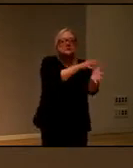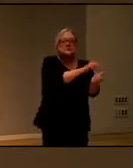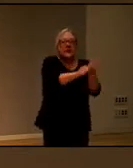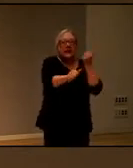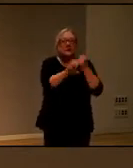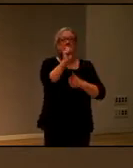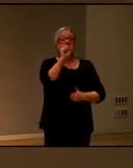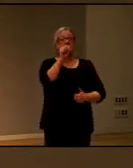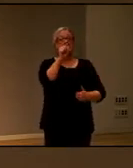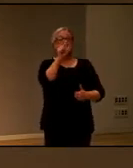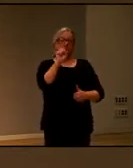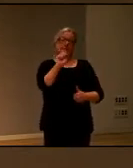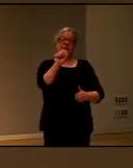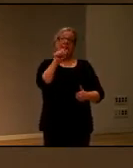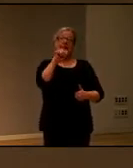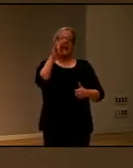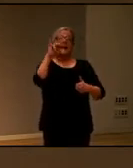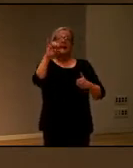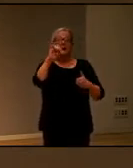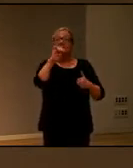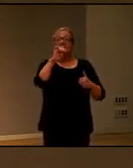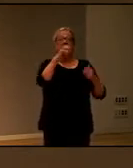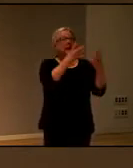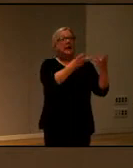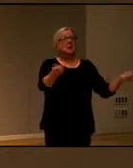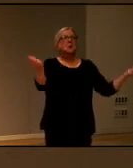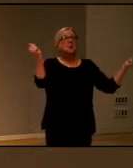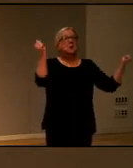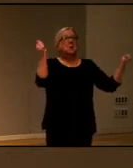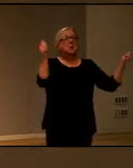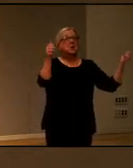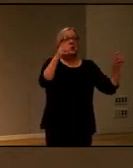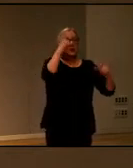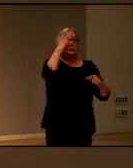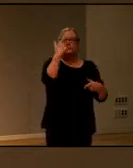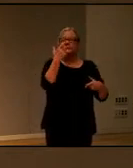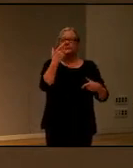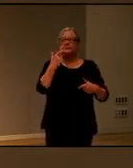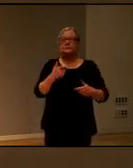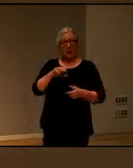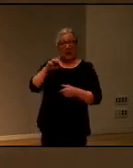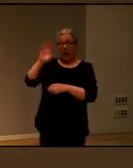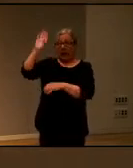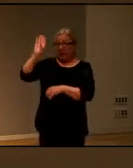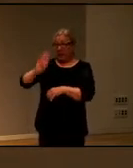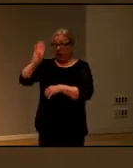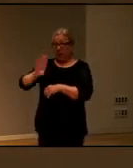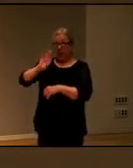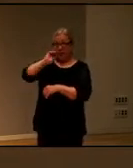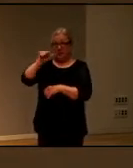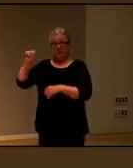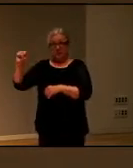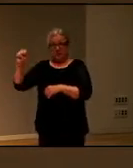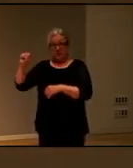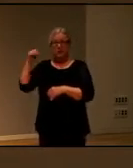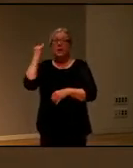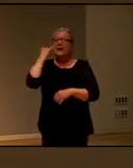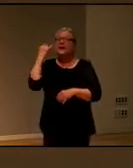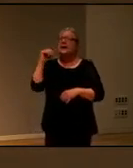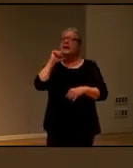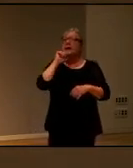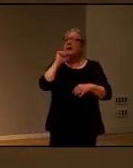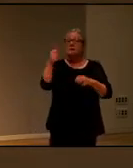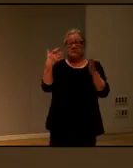saline. Impacted me in Boston, Massachusetts General Hospital. If you didn't meet certain criteria